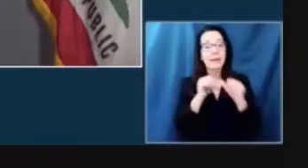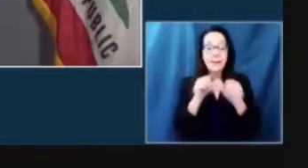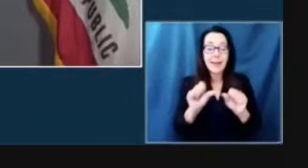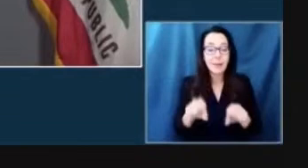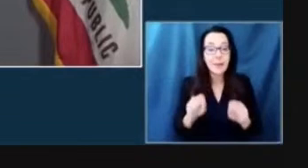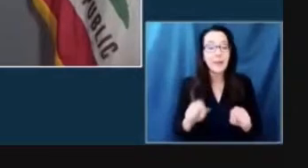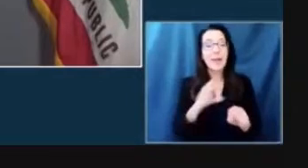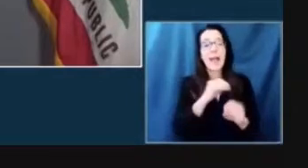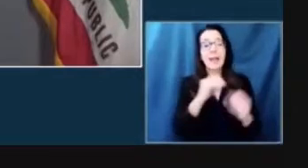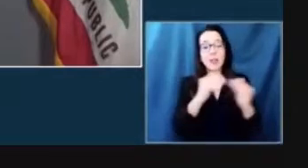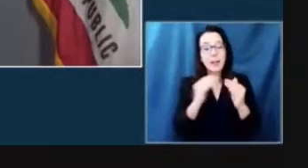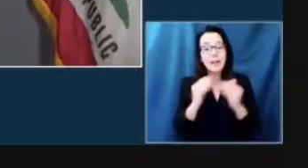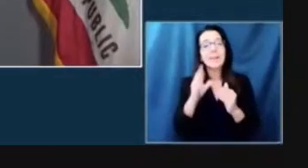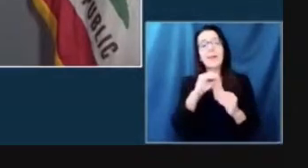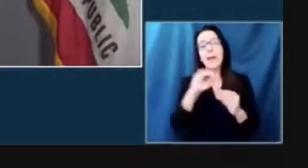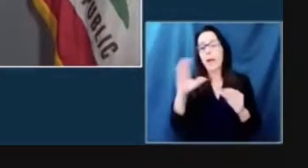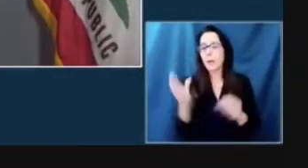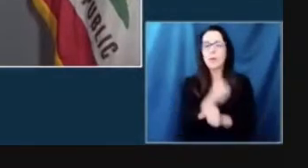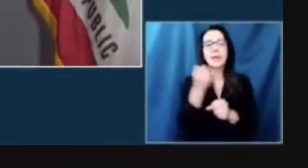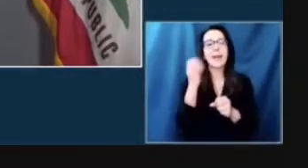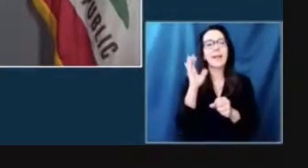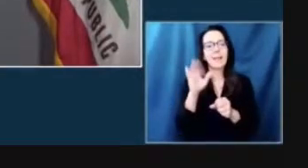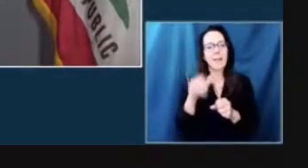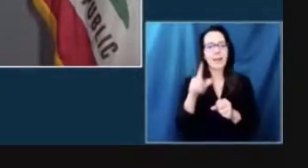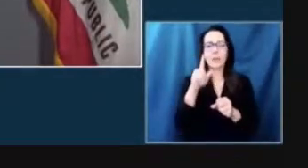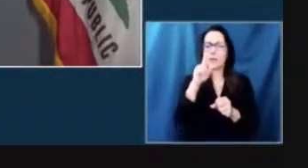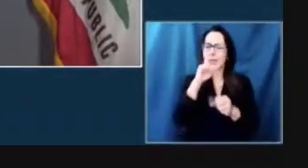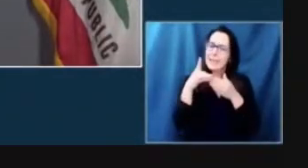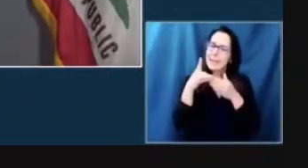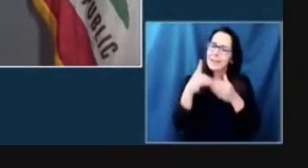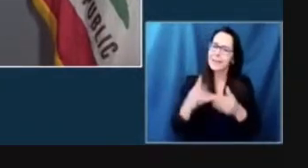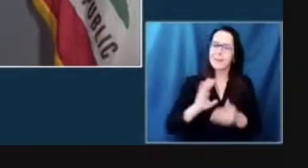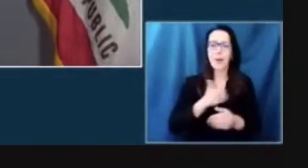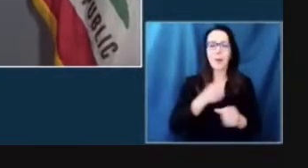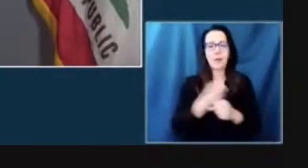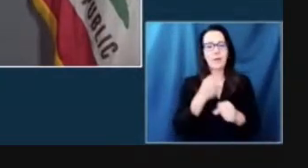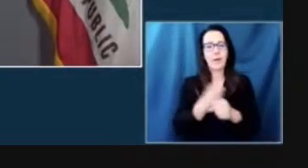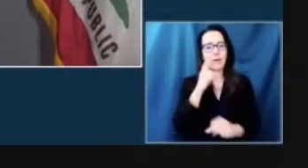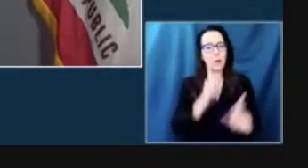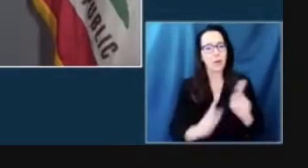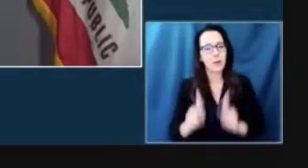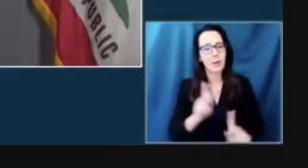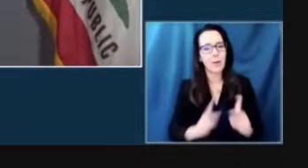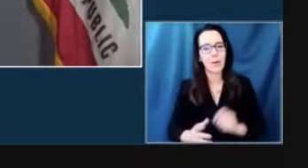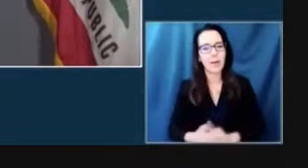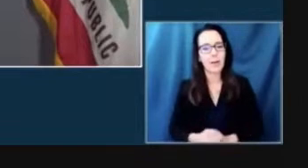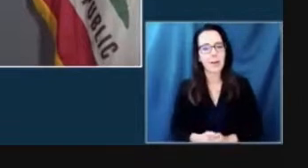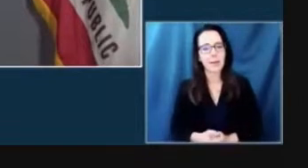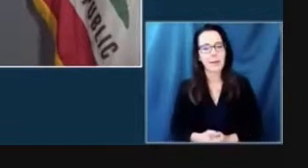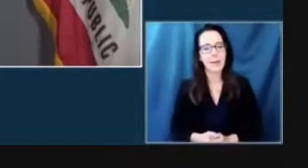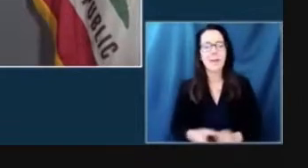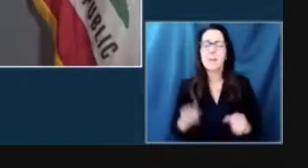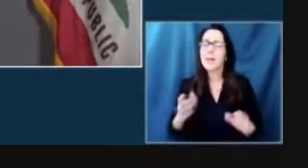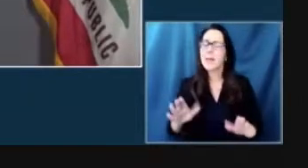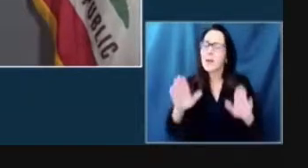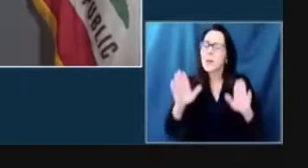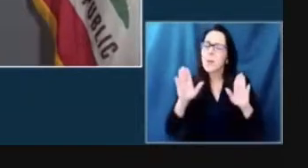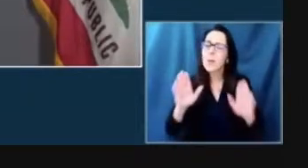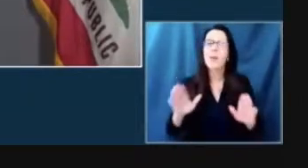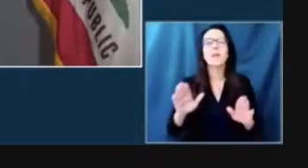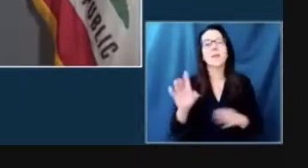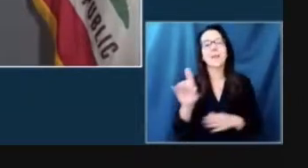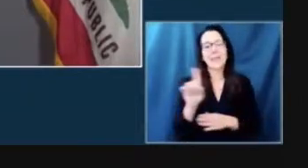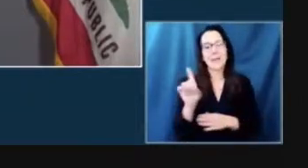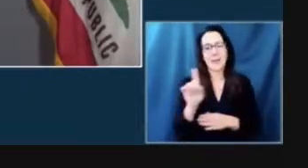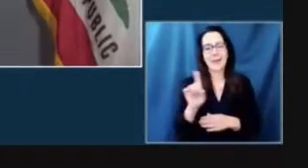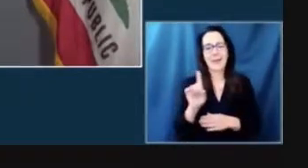been the cornerstone of our fight for the people. And with so many dazzling California Democrats leading the way, we